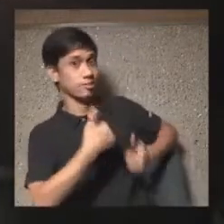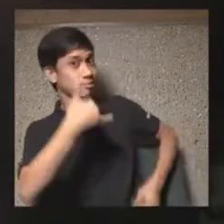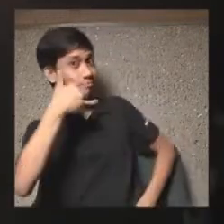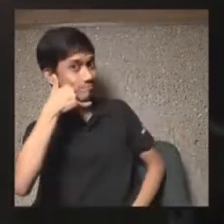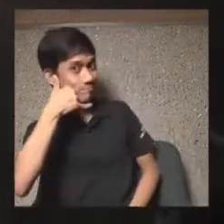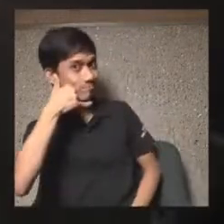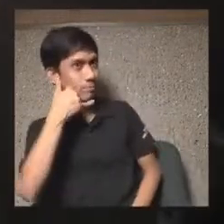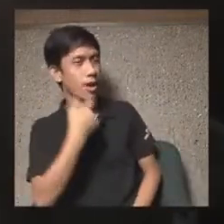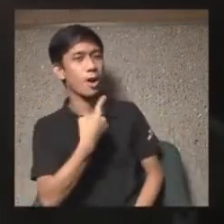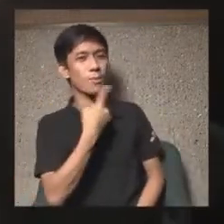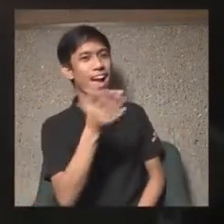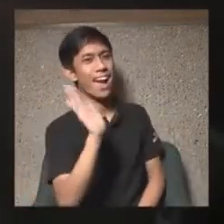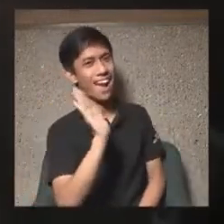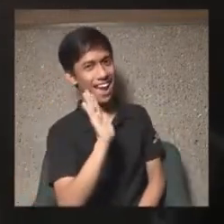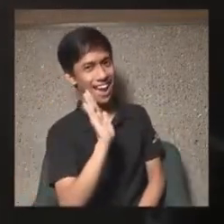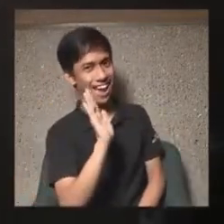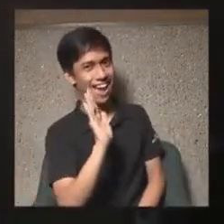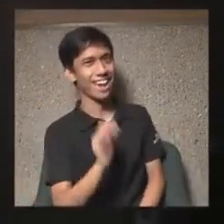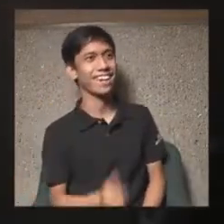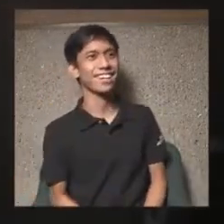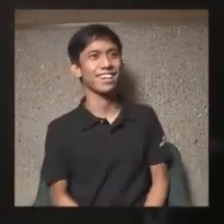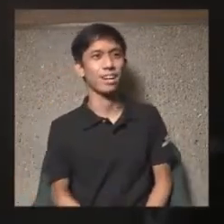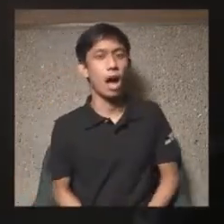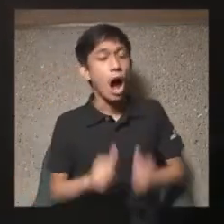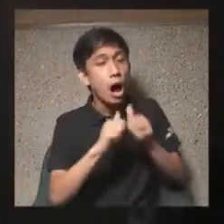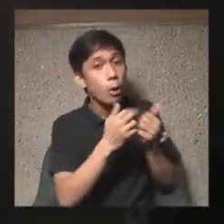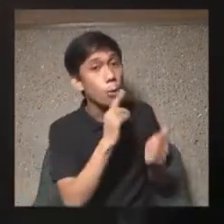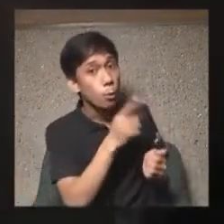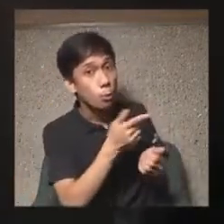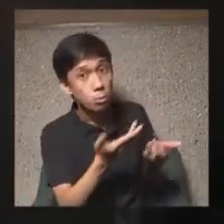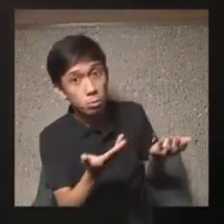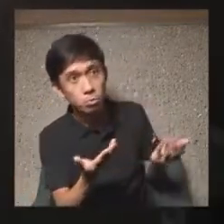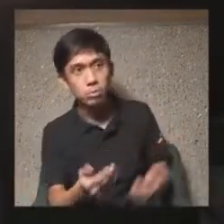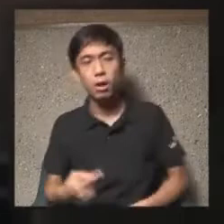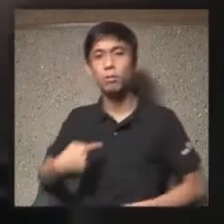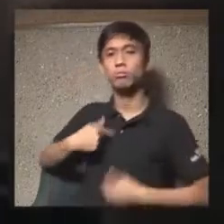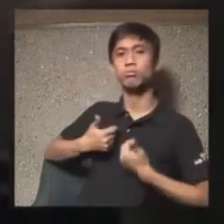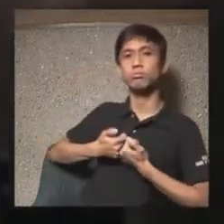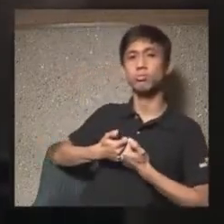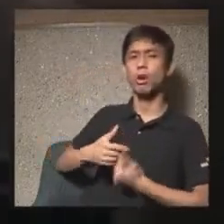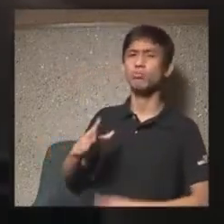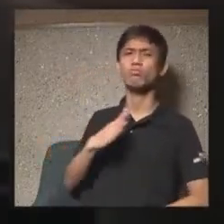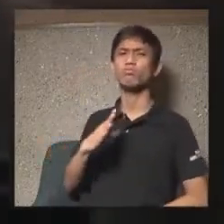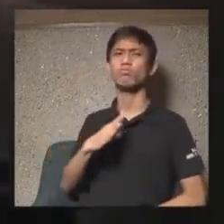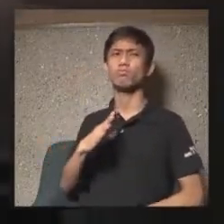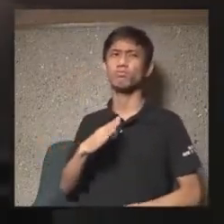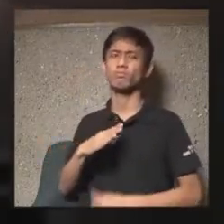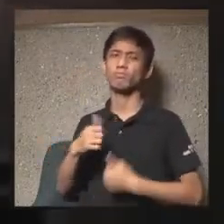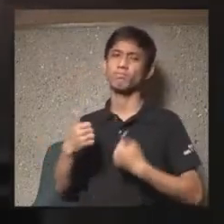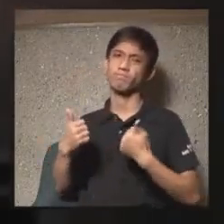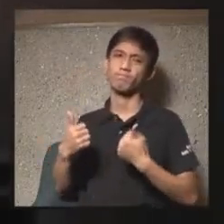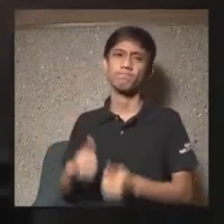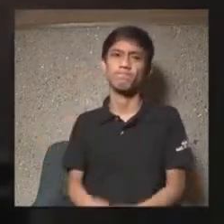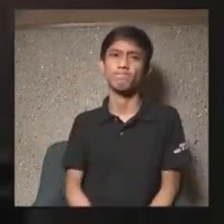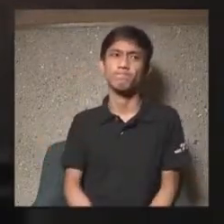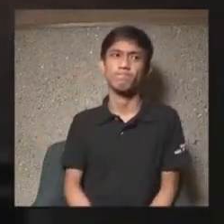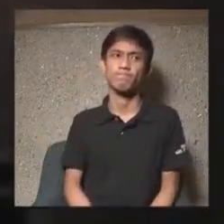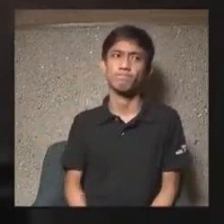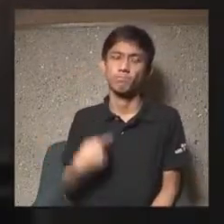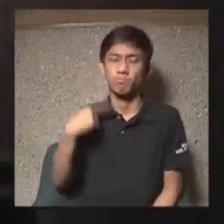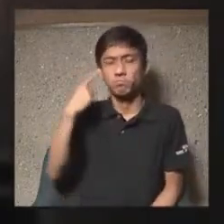you? Fine. That's the first time I realized how to